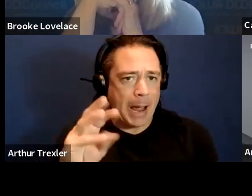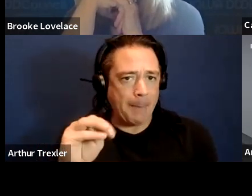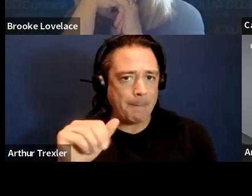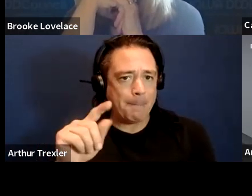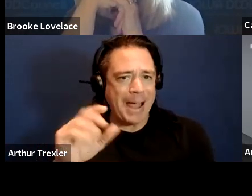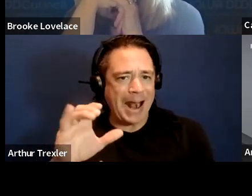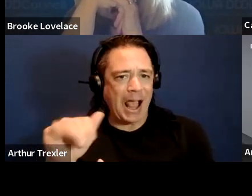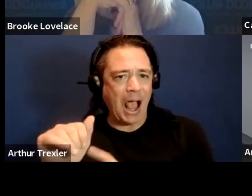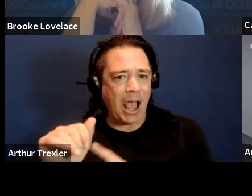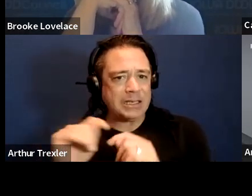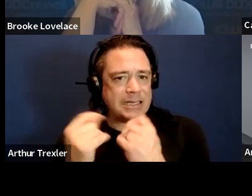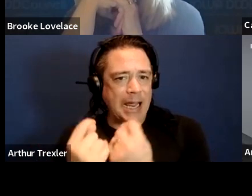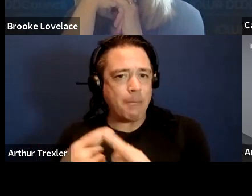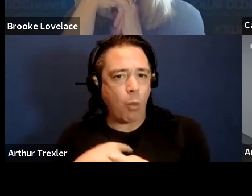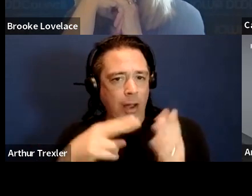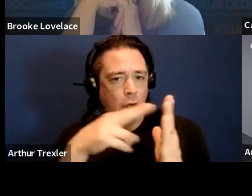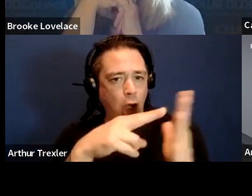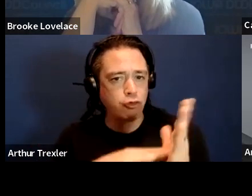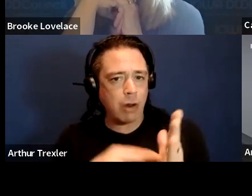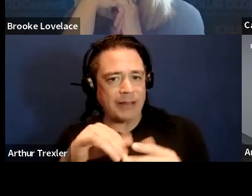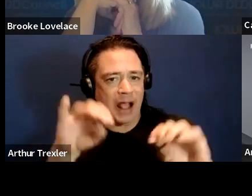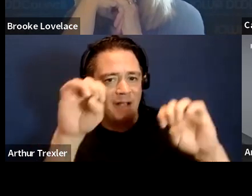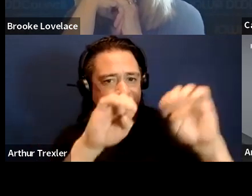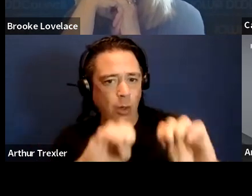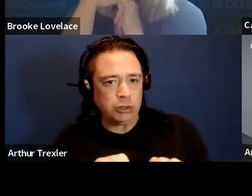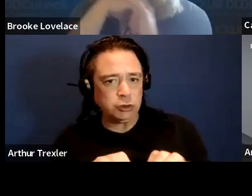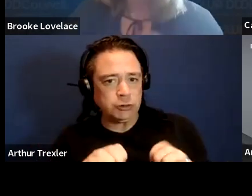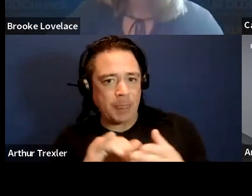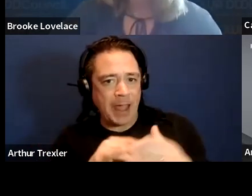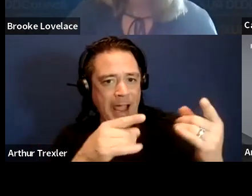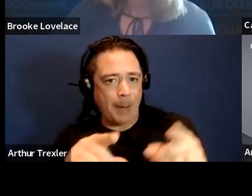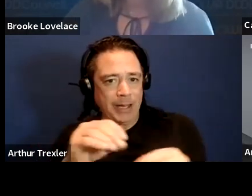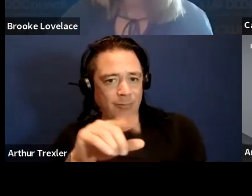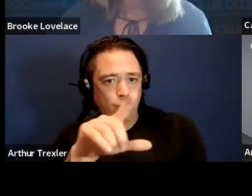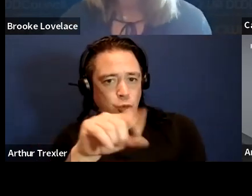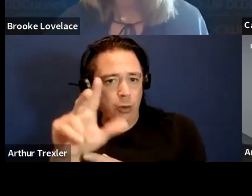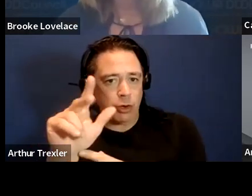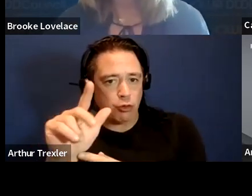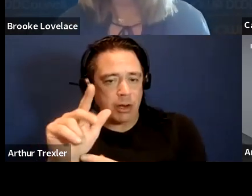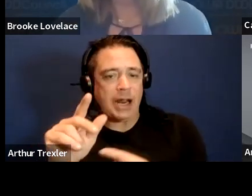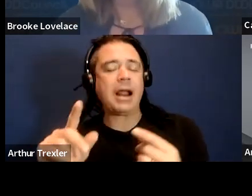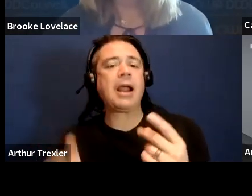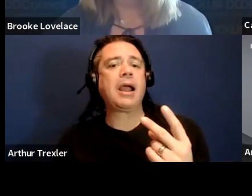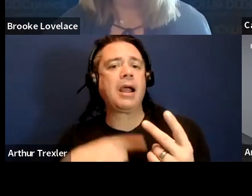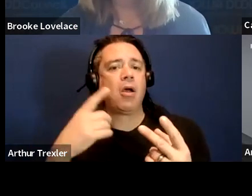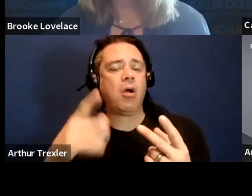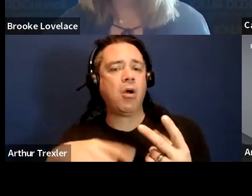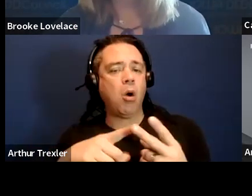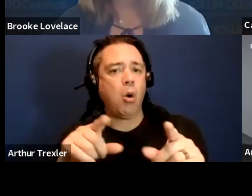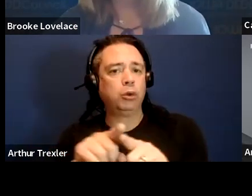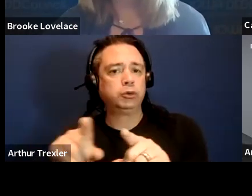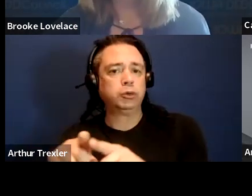contracted the evaluation that happened in 2023, and also